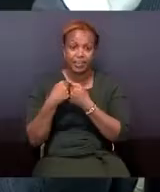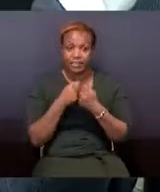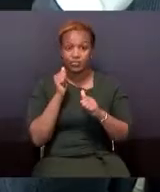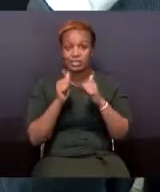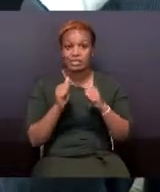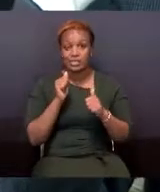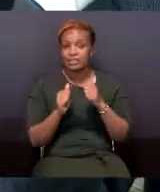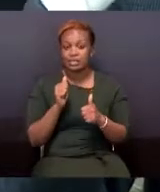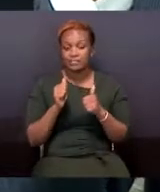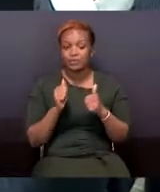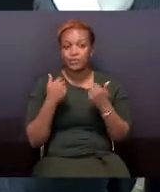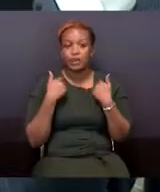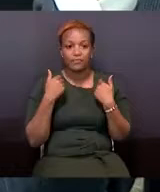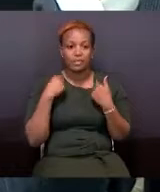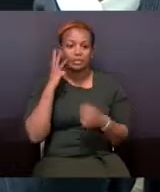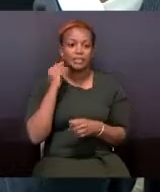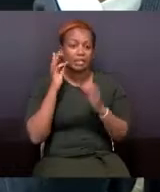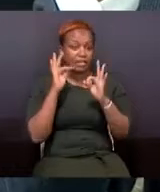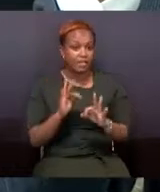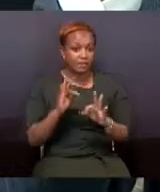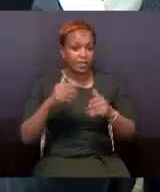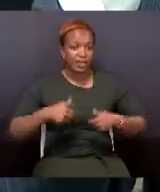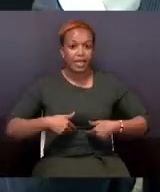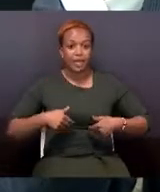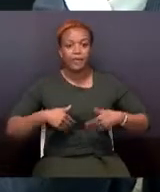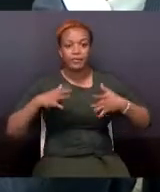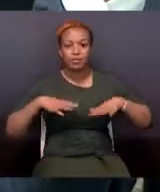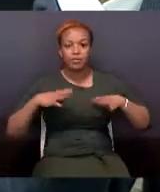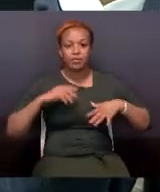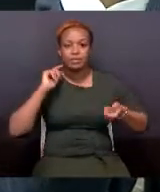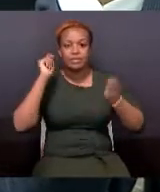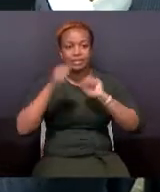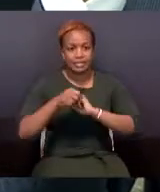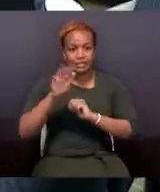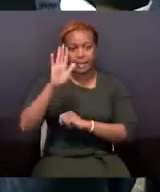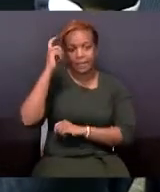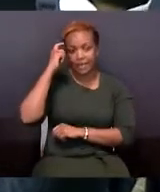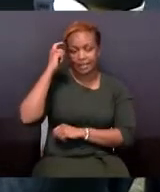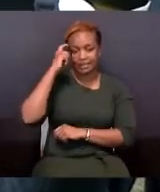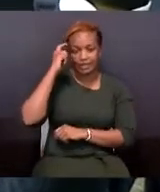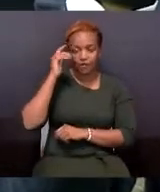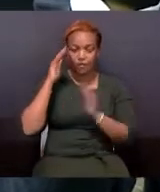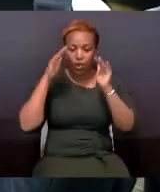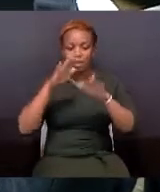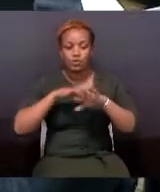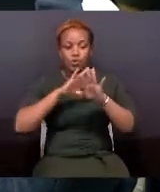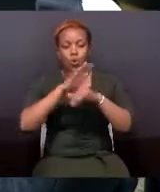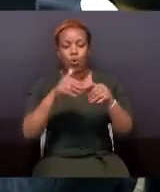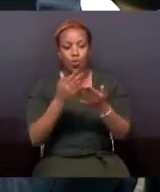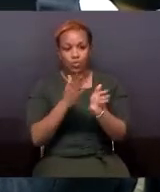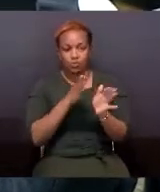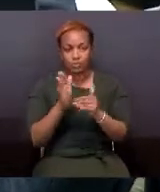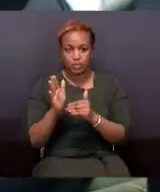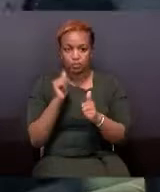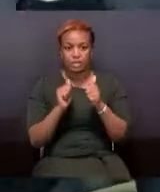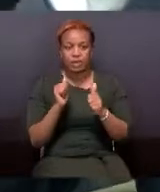the young people tune their mind the correct way and look at all these opportunities available